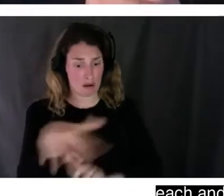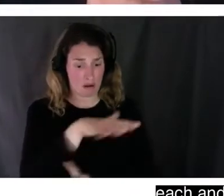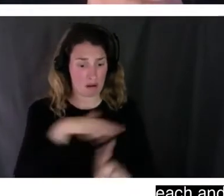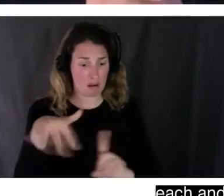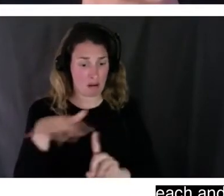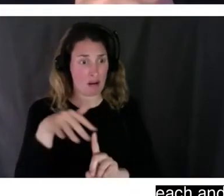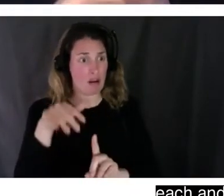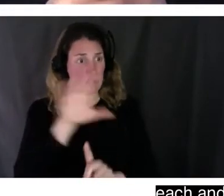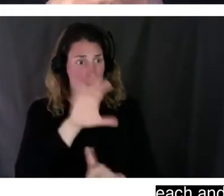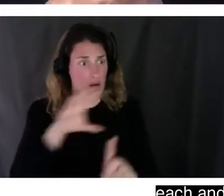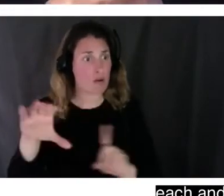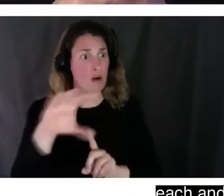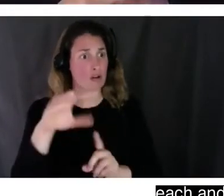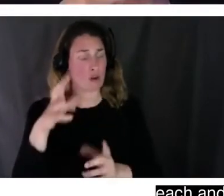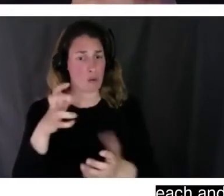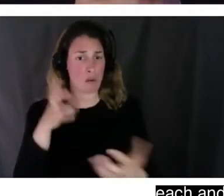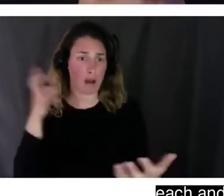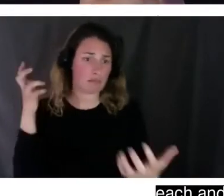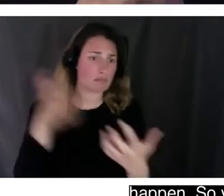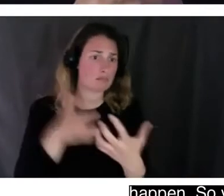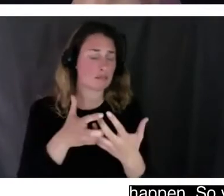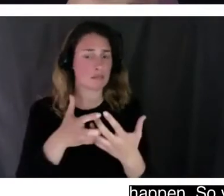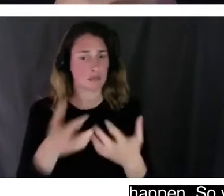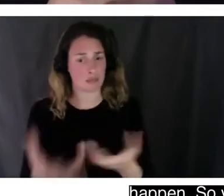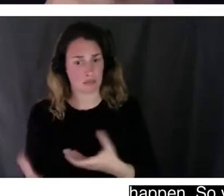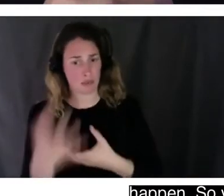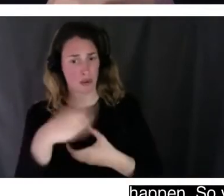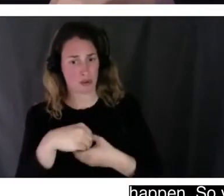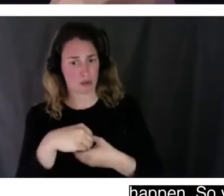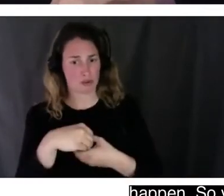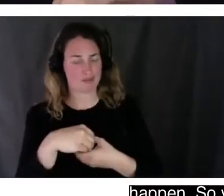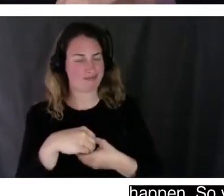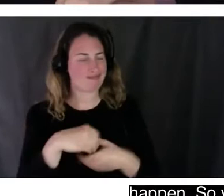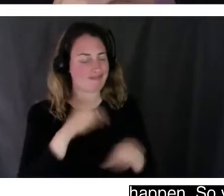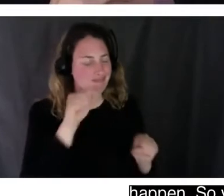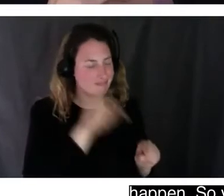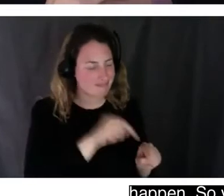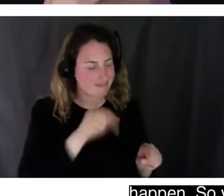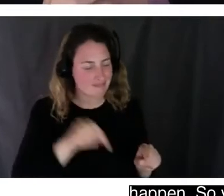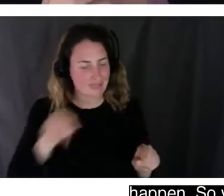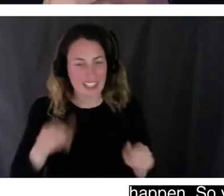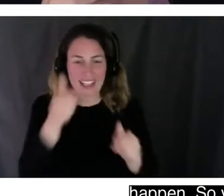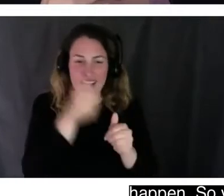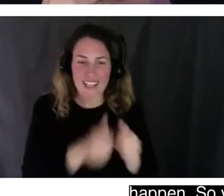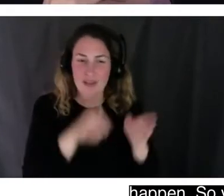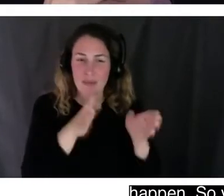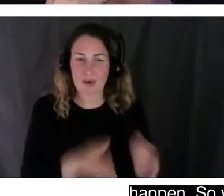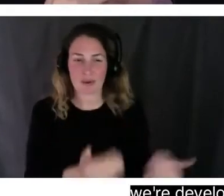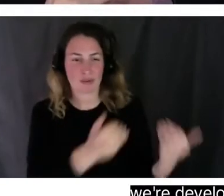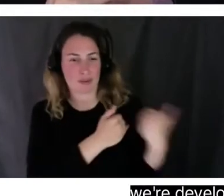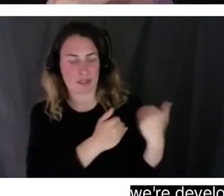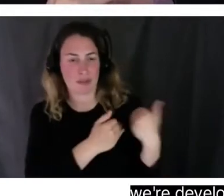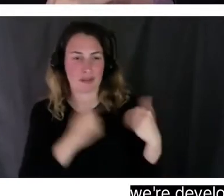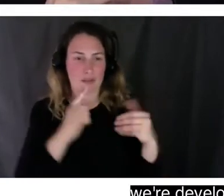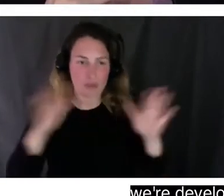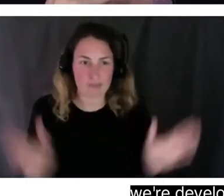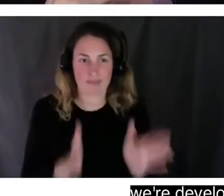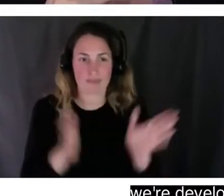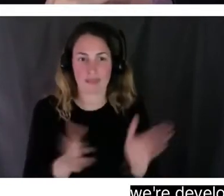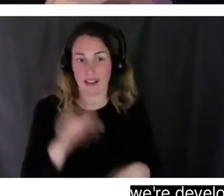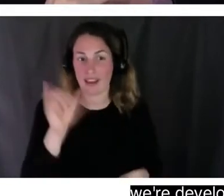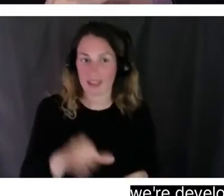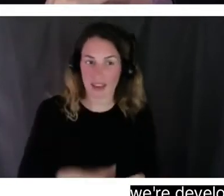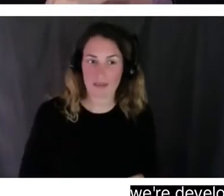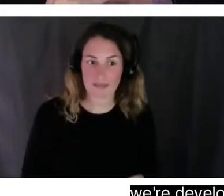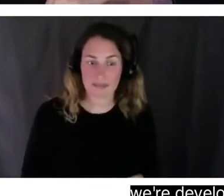each and every individual to make that happen. So, right now, for example, we're